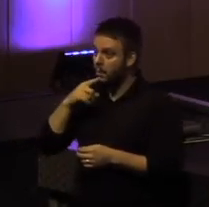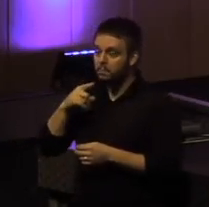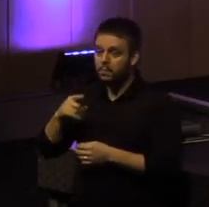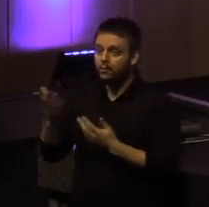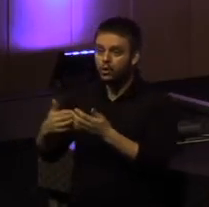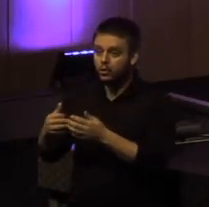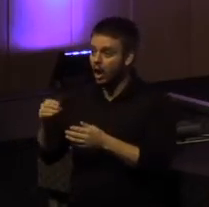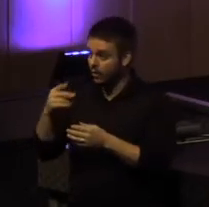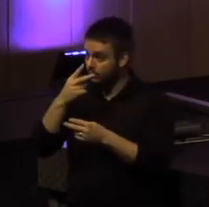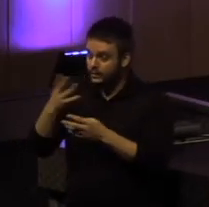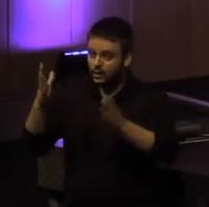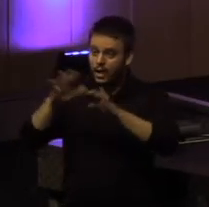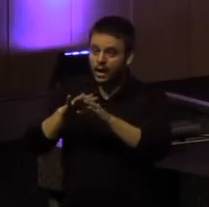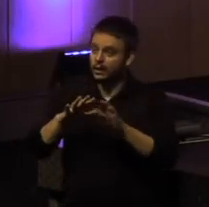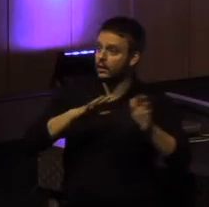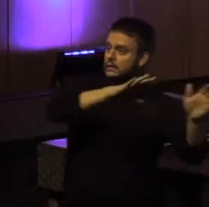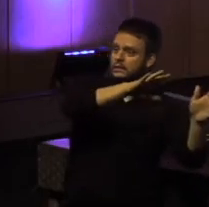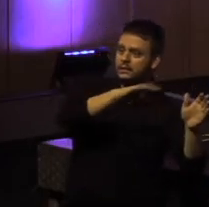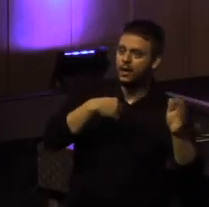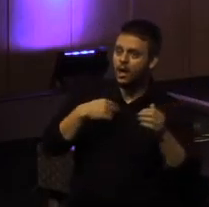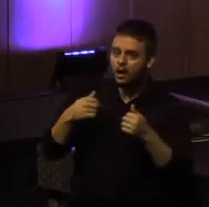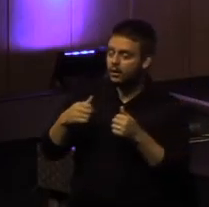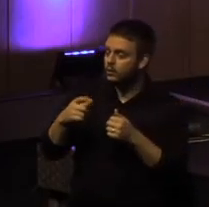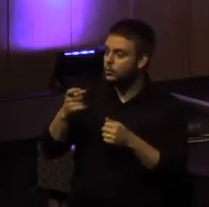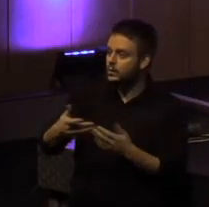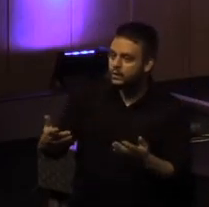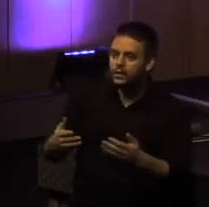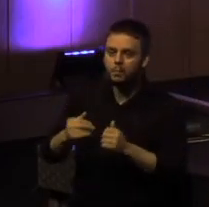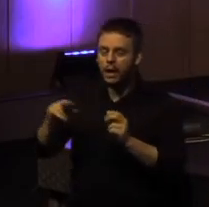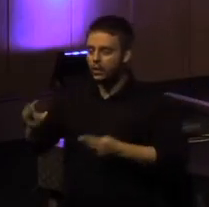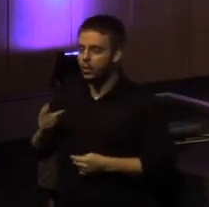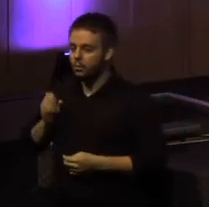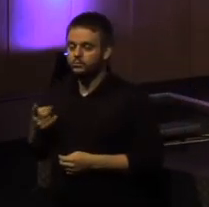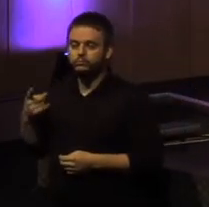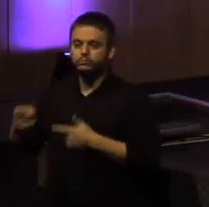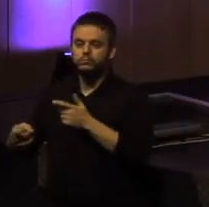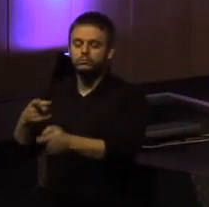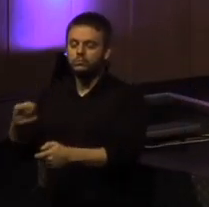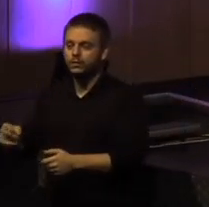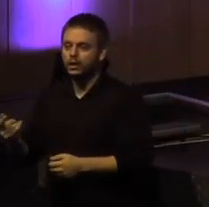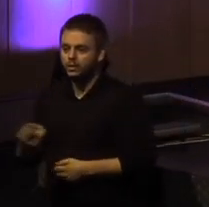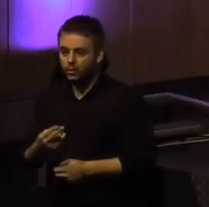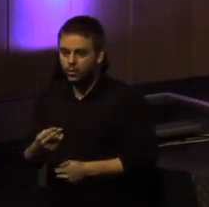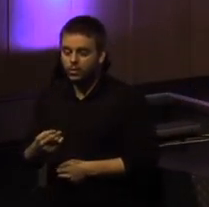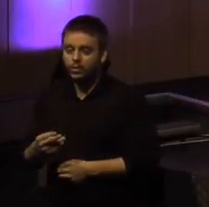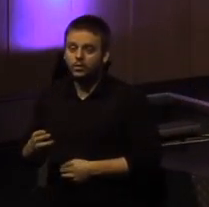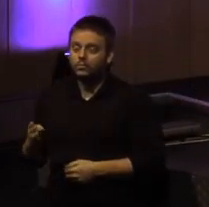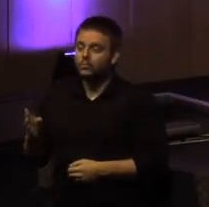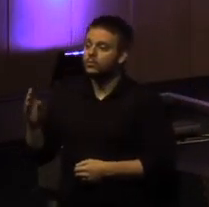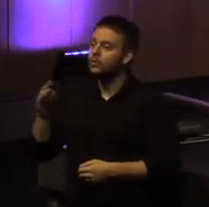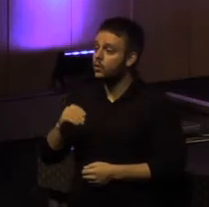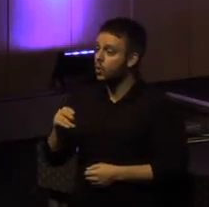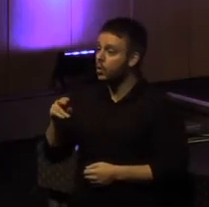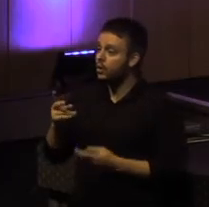to back off because he had it. They did not back off. Instead,